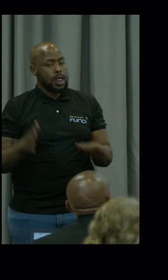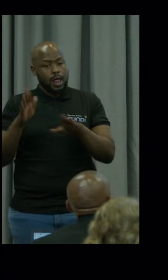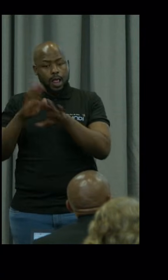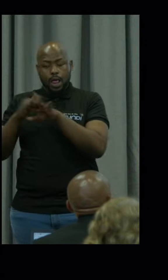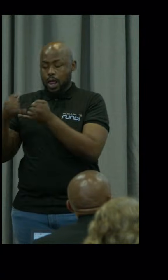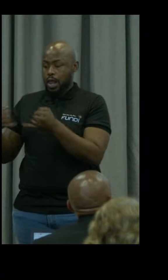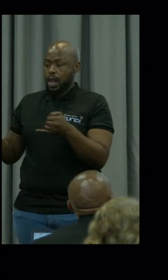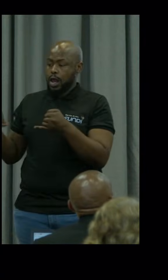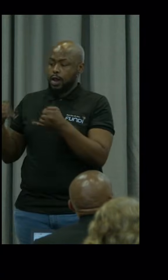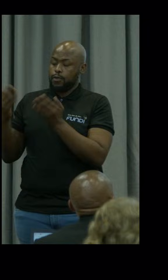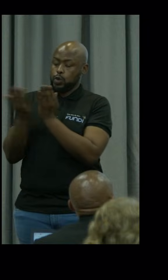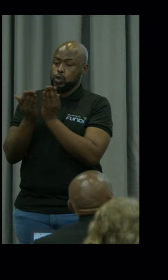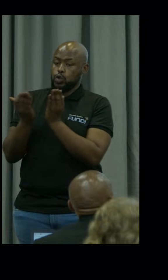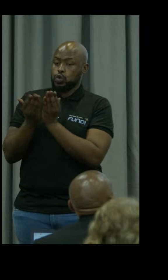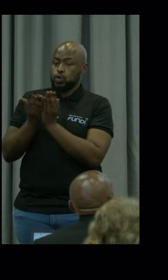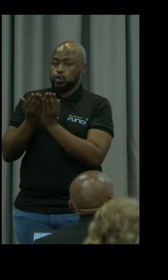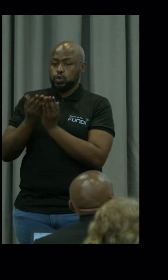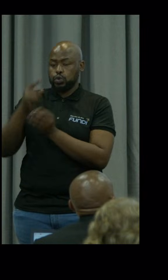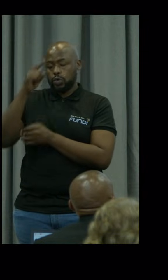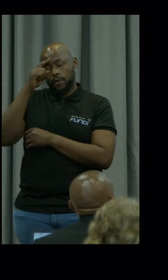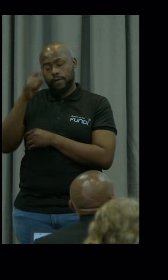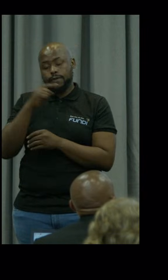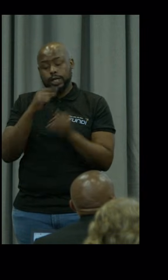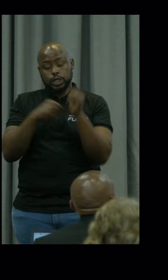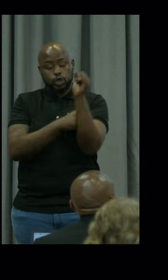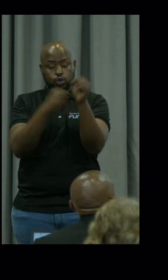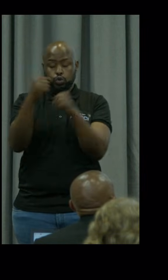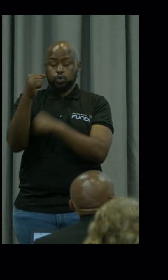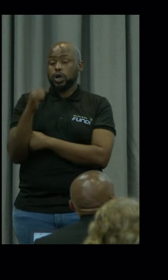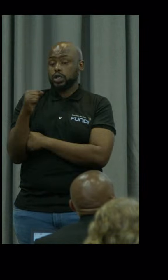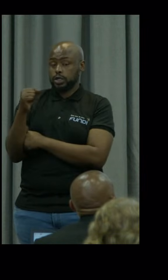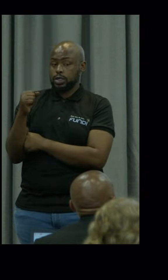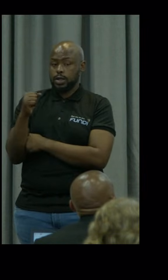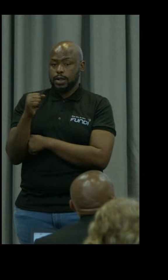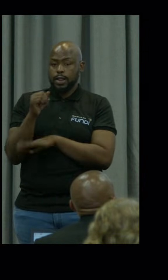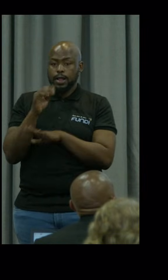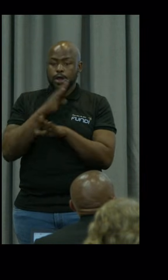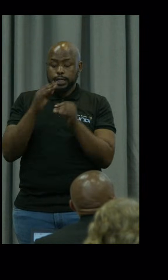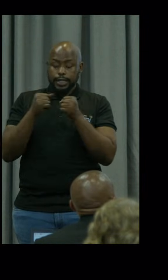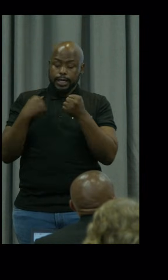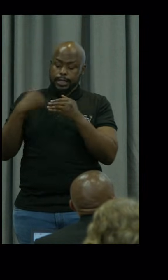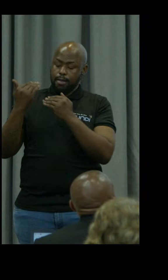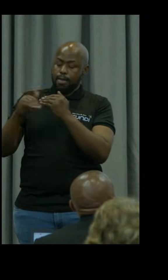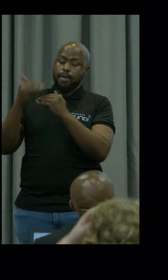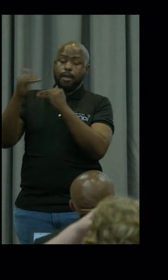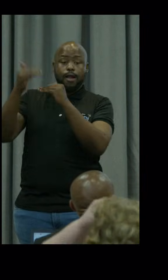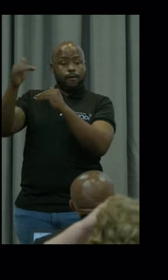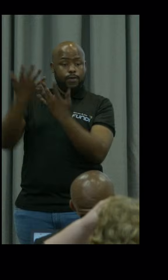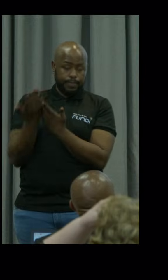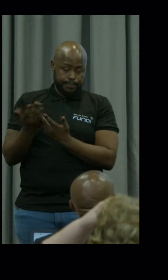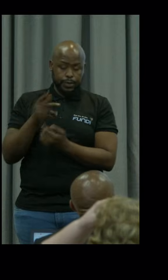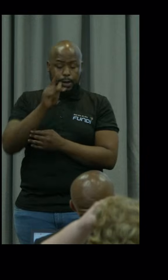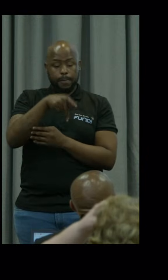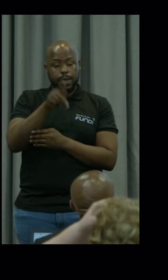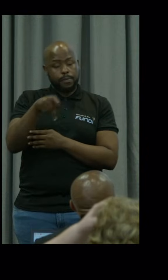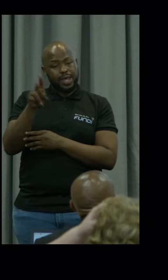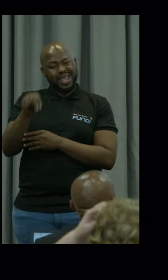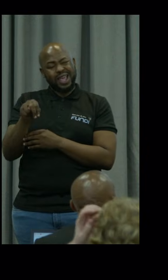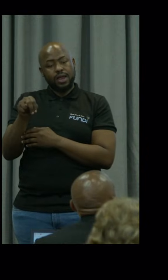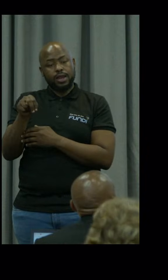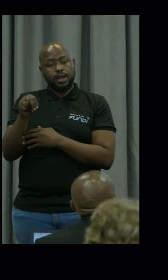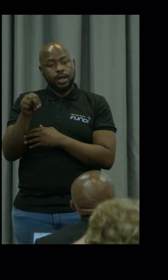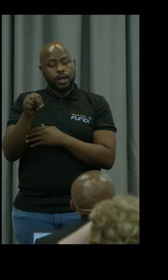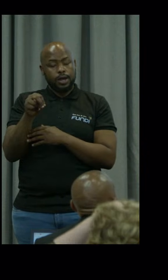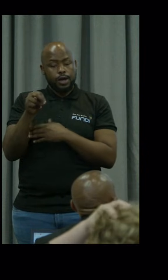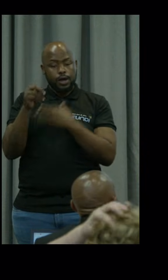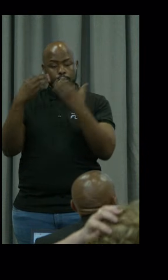school phase structure, misalignment of school phases, and PPN phase